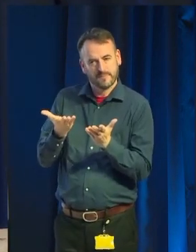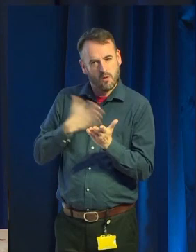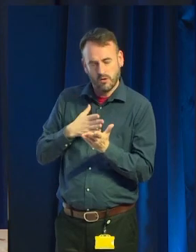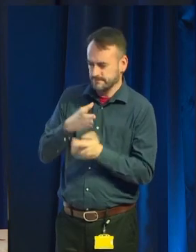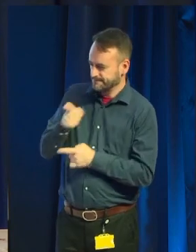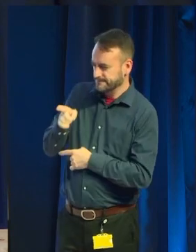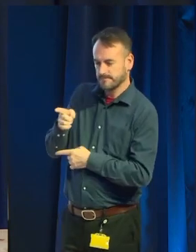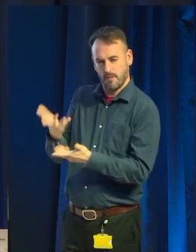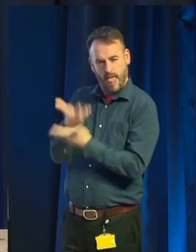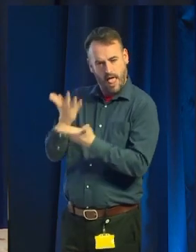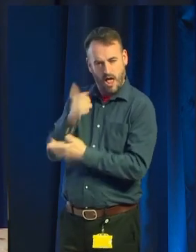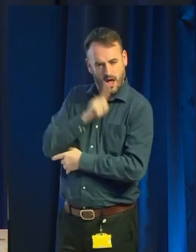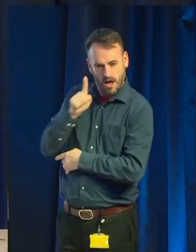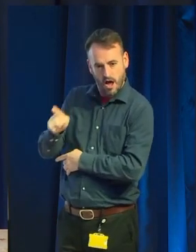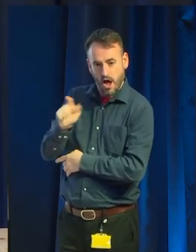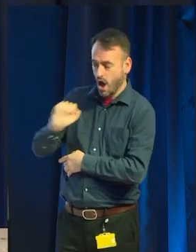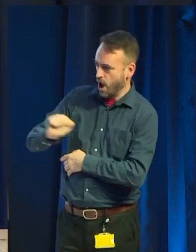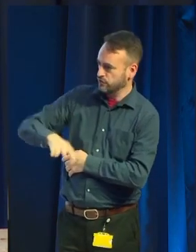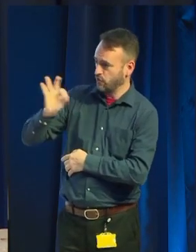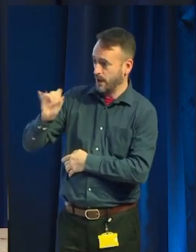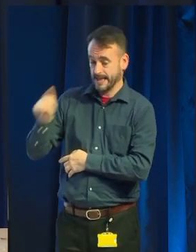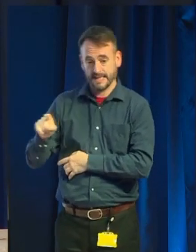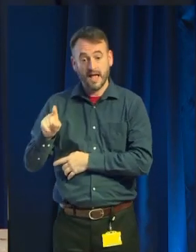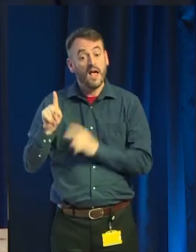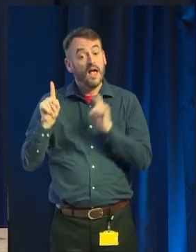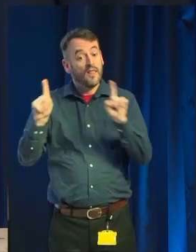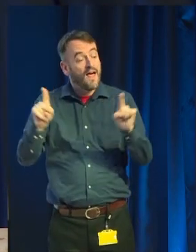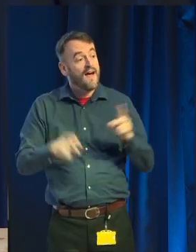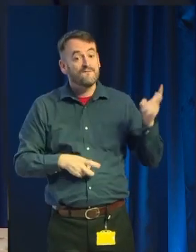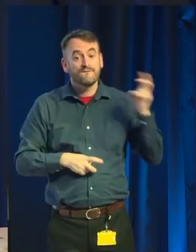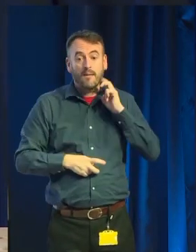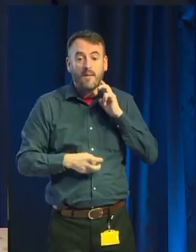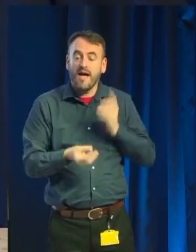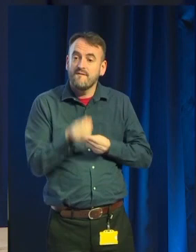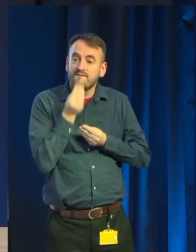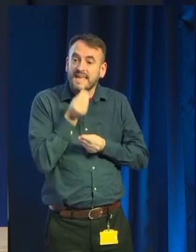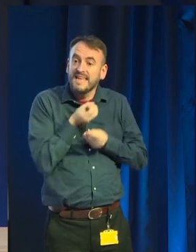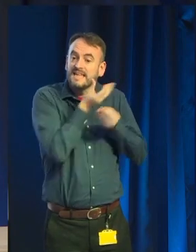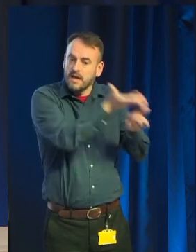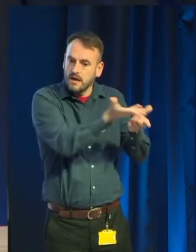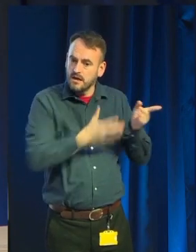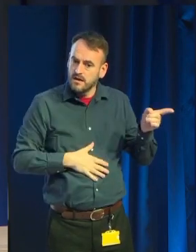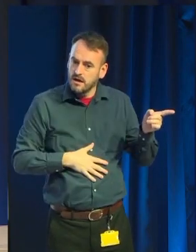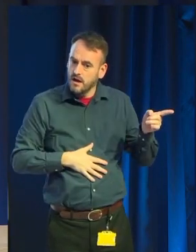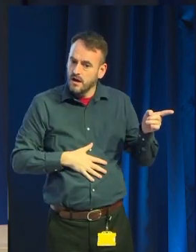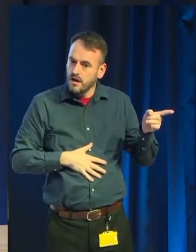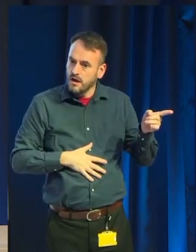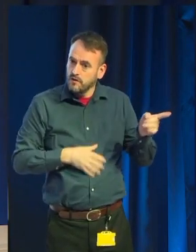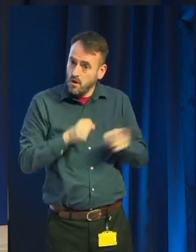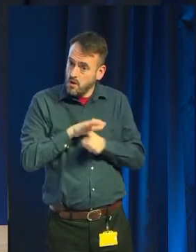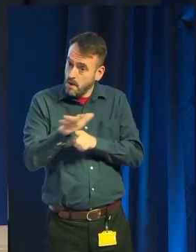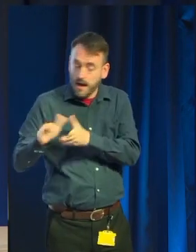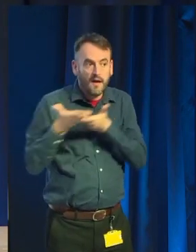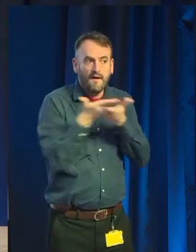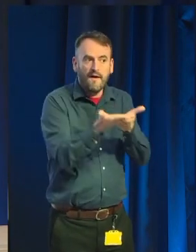to feed the vampire. So most of the time, the blood is given voluntarily. And when